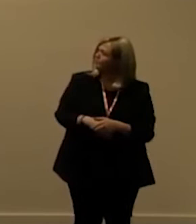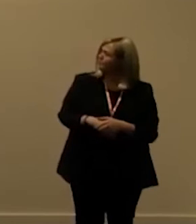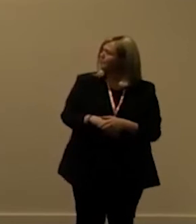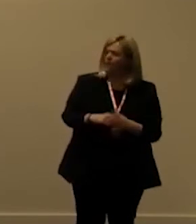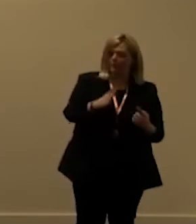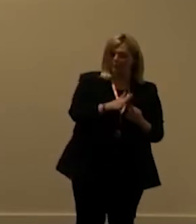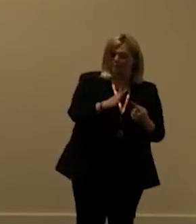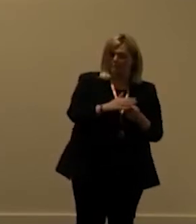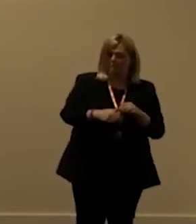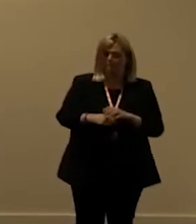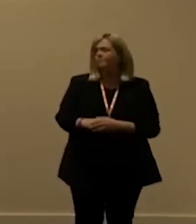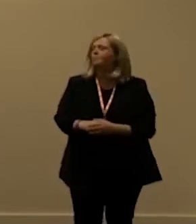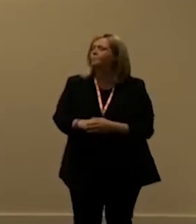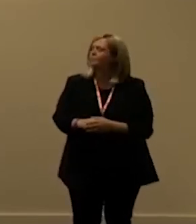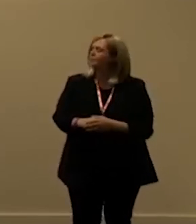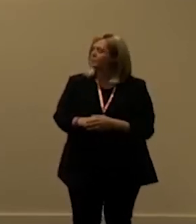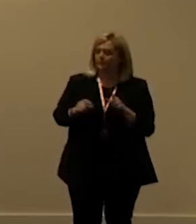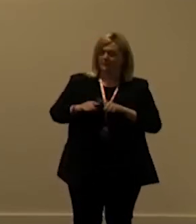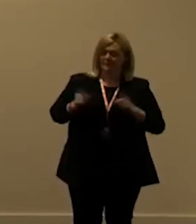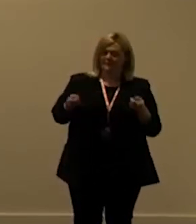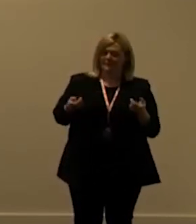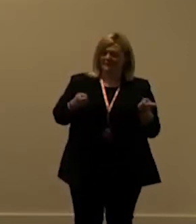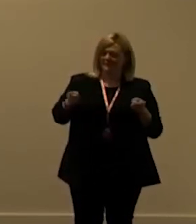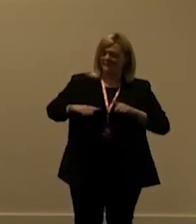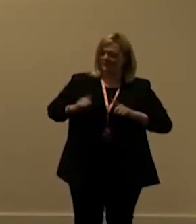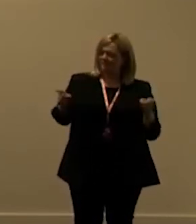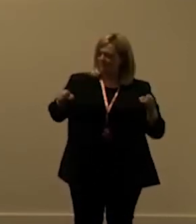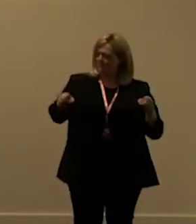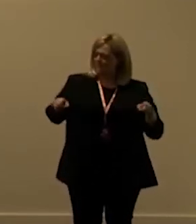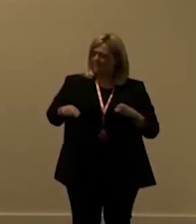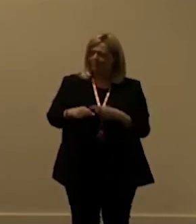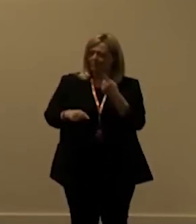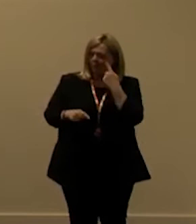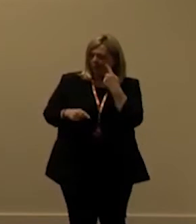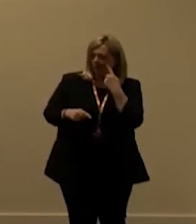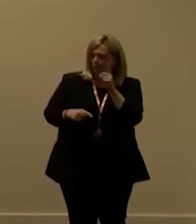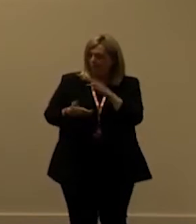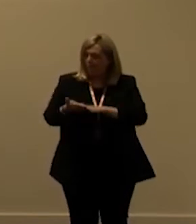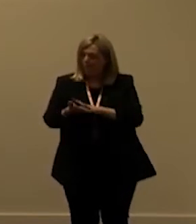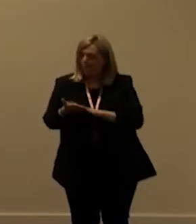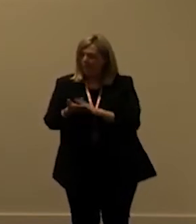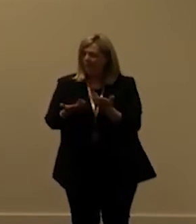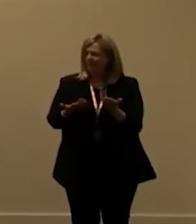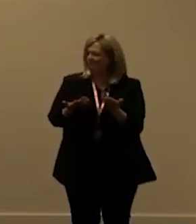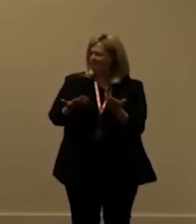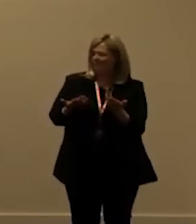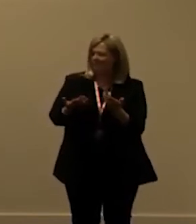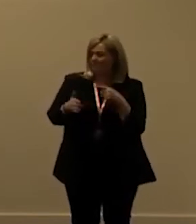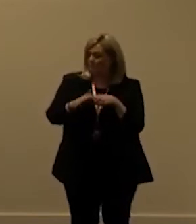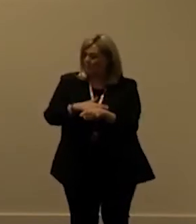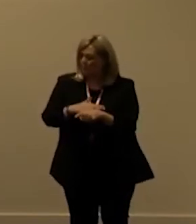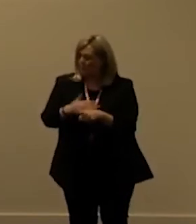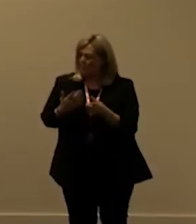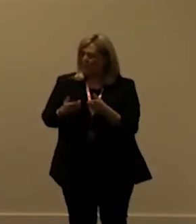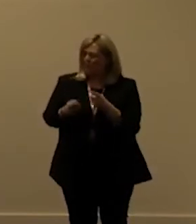It's impodent, I think is the word I'm looking for. I tried to look it up on YouTube previously to this, and it was trying to get